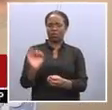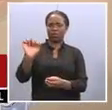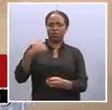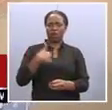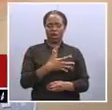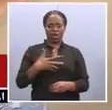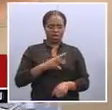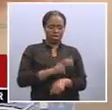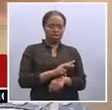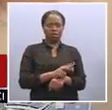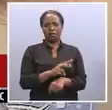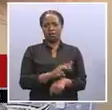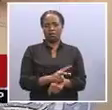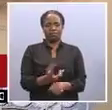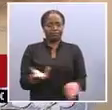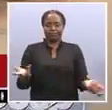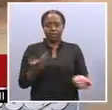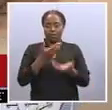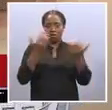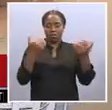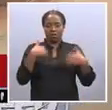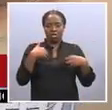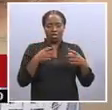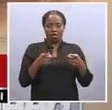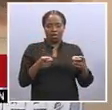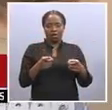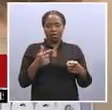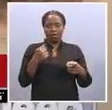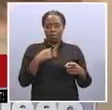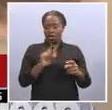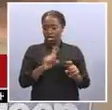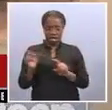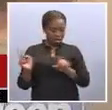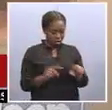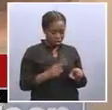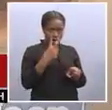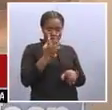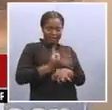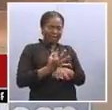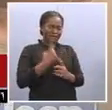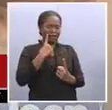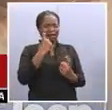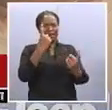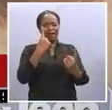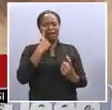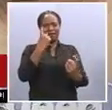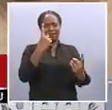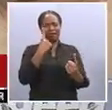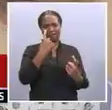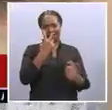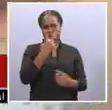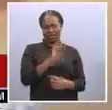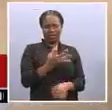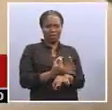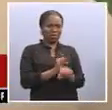them, I don't know, maybe she couldn't control him. They actually ran back and they saw the dad on the floor and they were screaming. They were hysterical. What were they